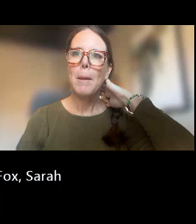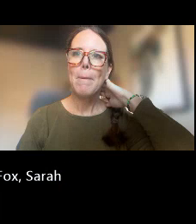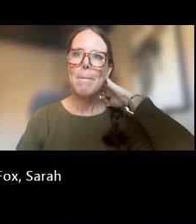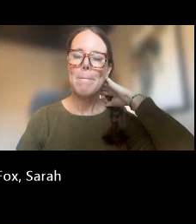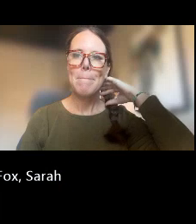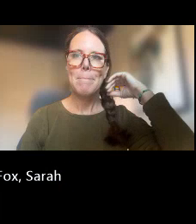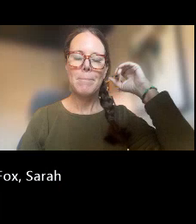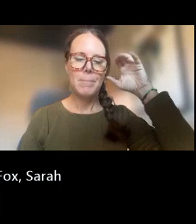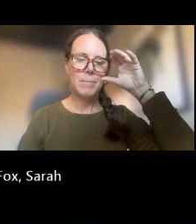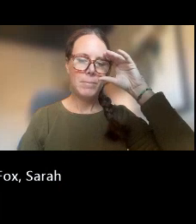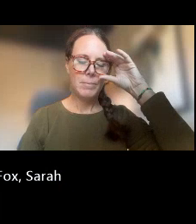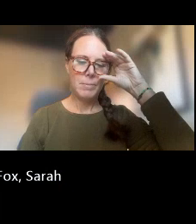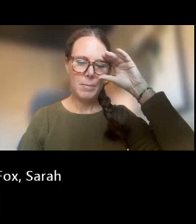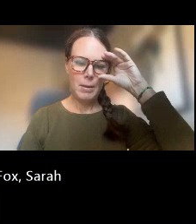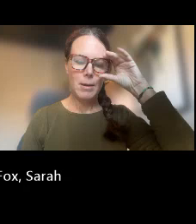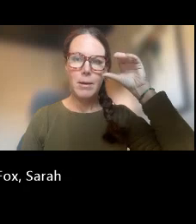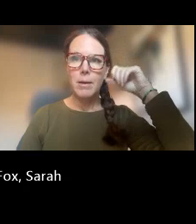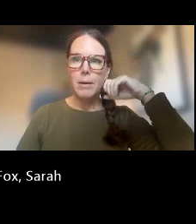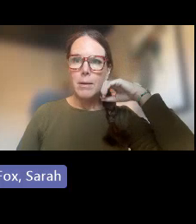Well, if we're officially voting,